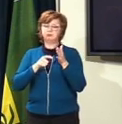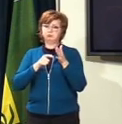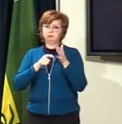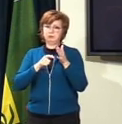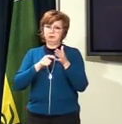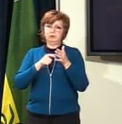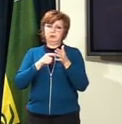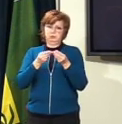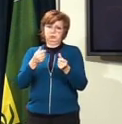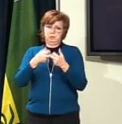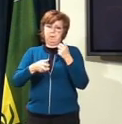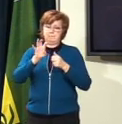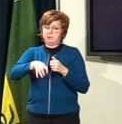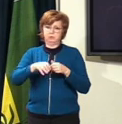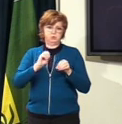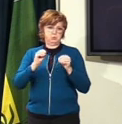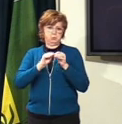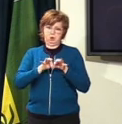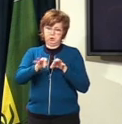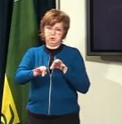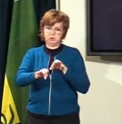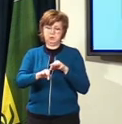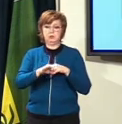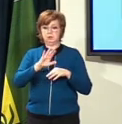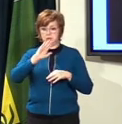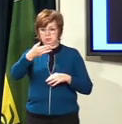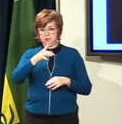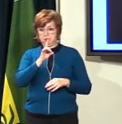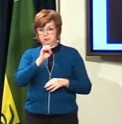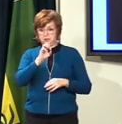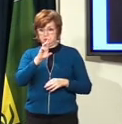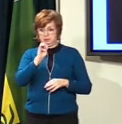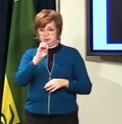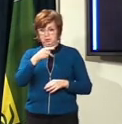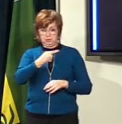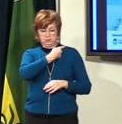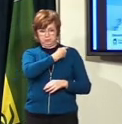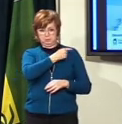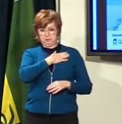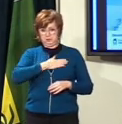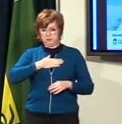to outline the next steps in our surge plan. Derek, go ahead.